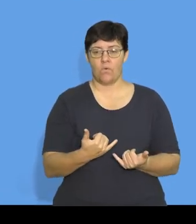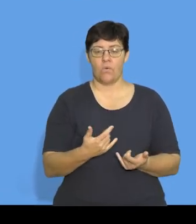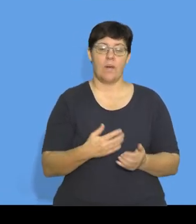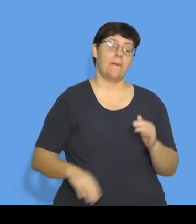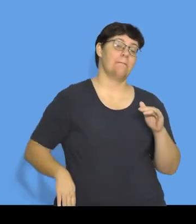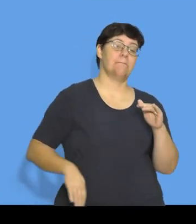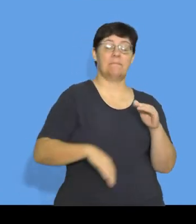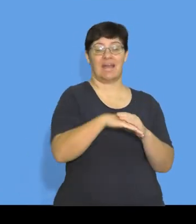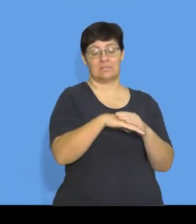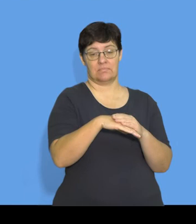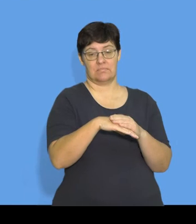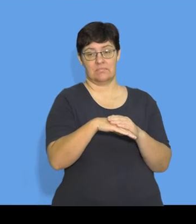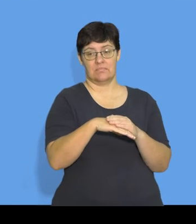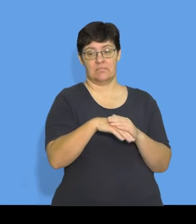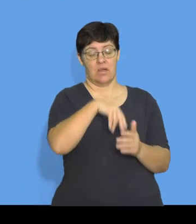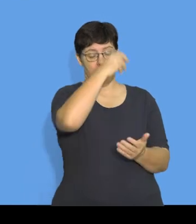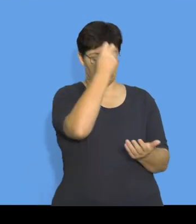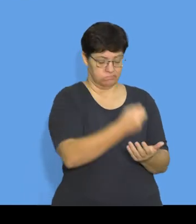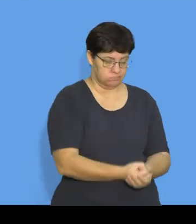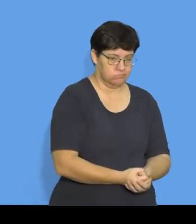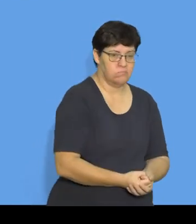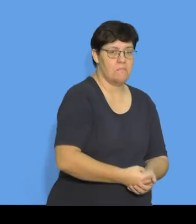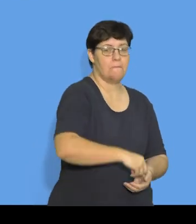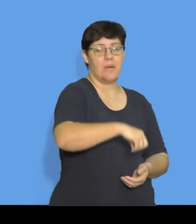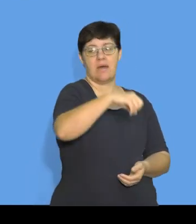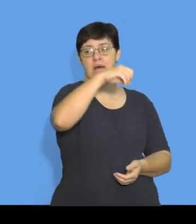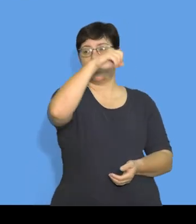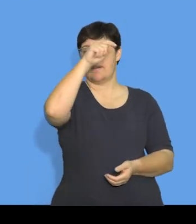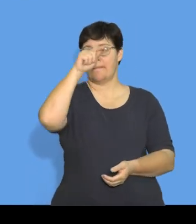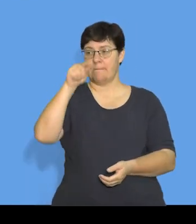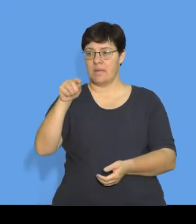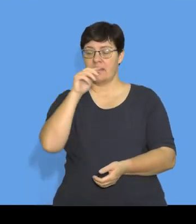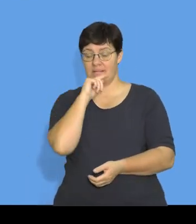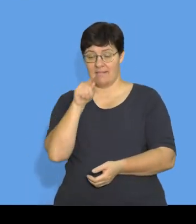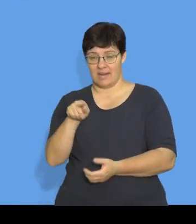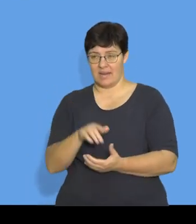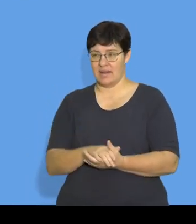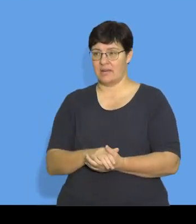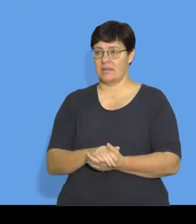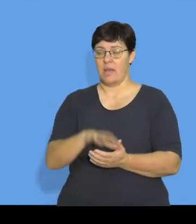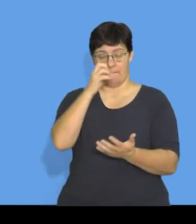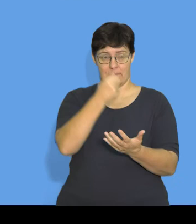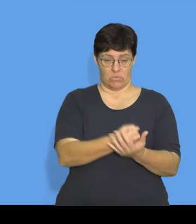maximum height after bouncing? So here it's bounced,